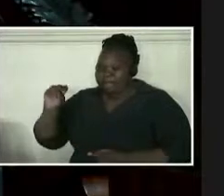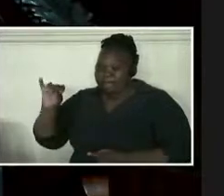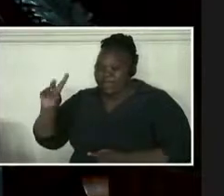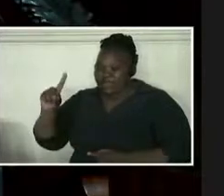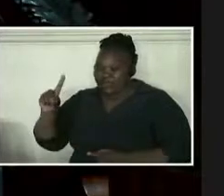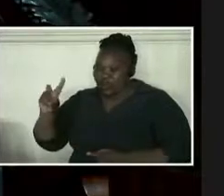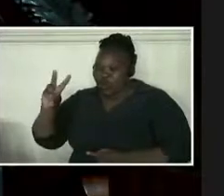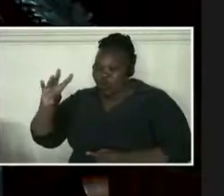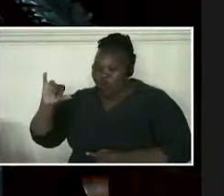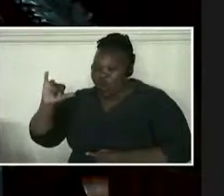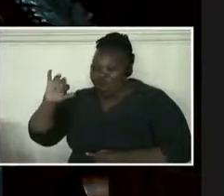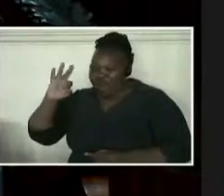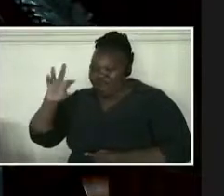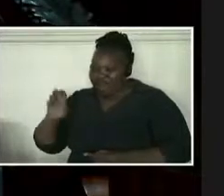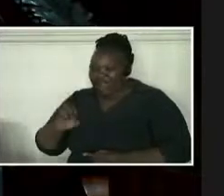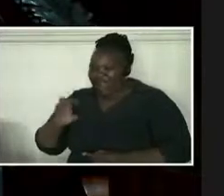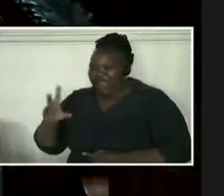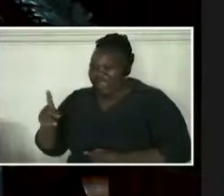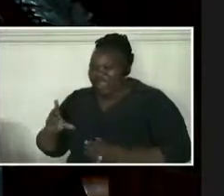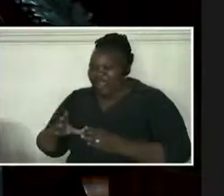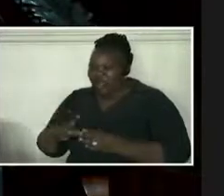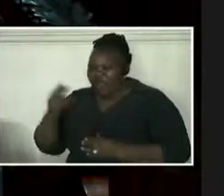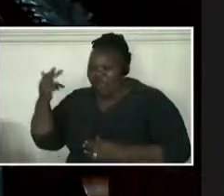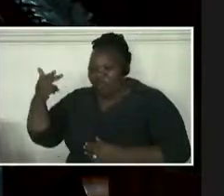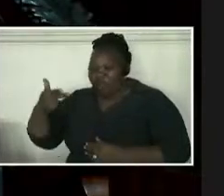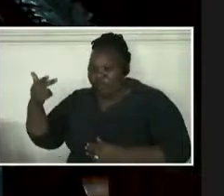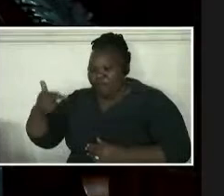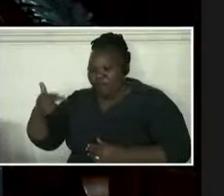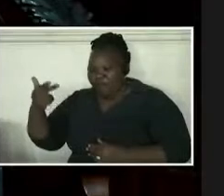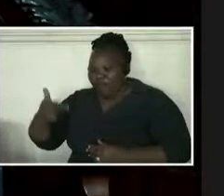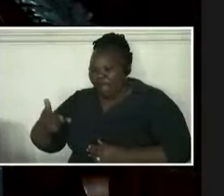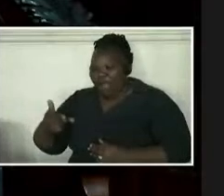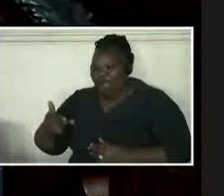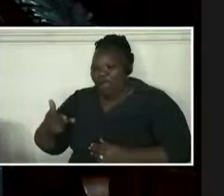assemblers corner to chula